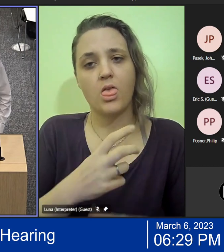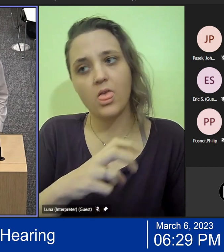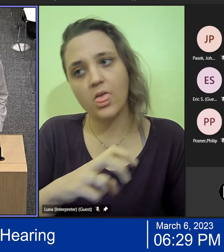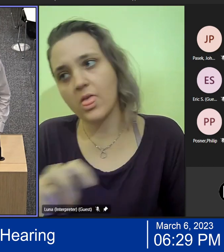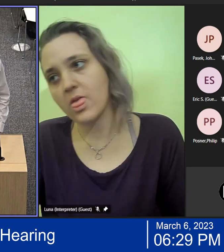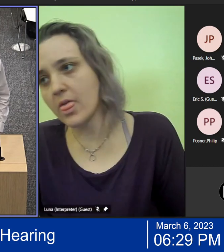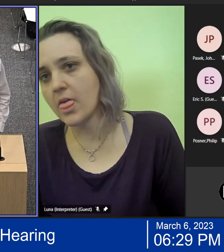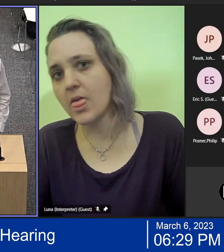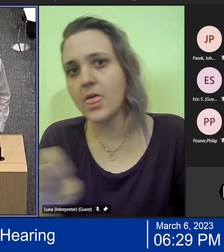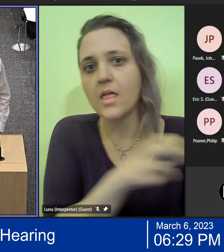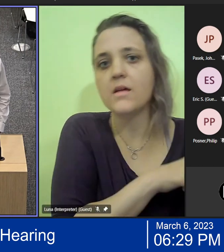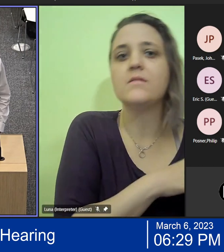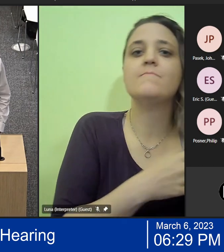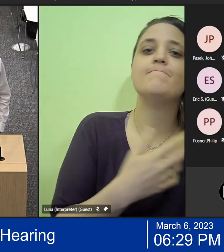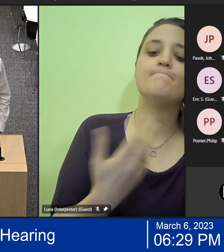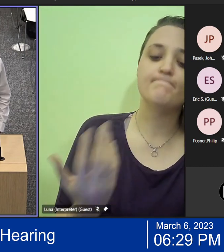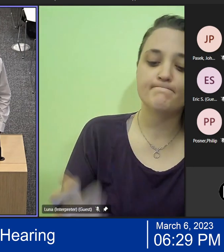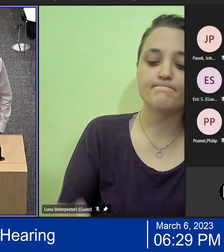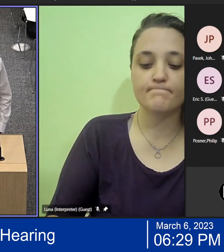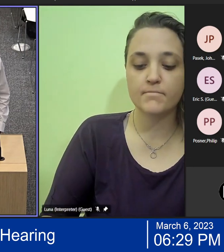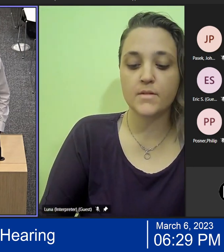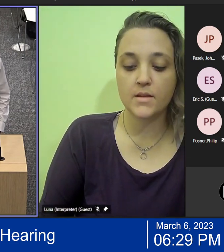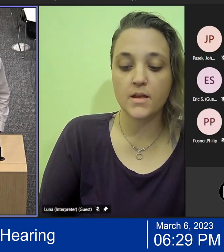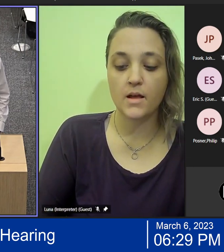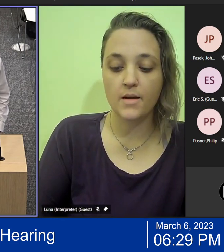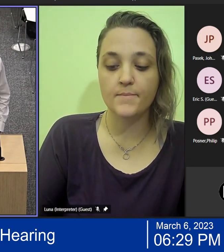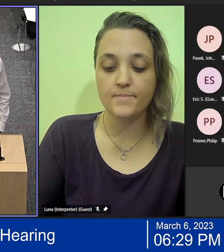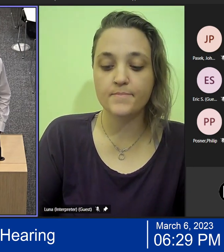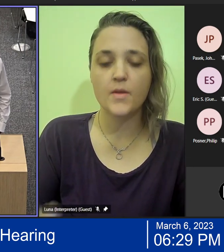much of a drudge to get into work,